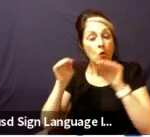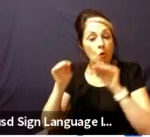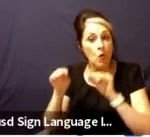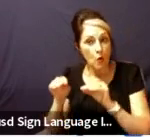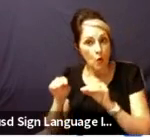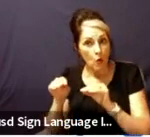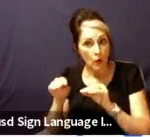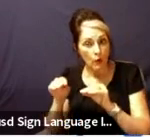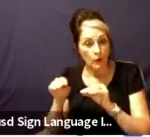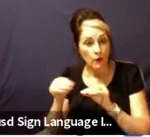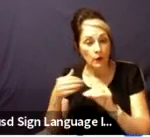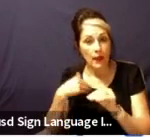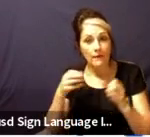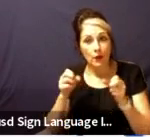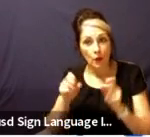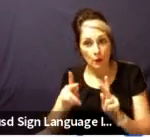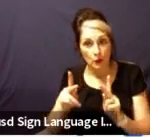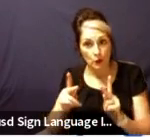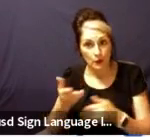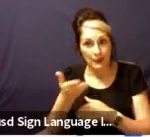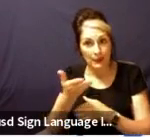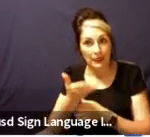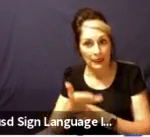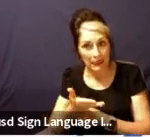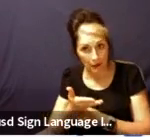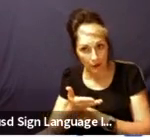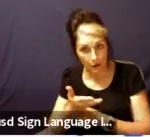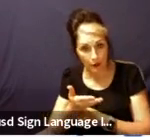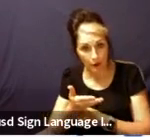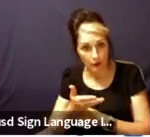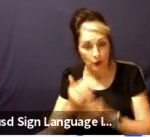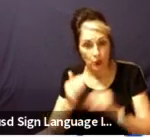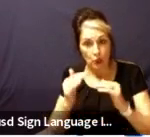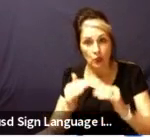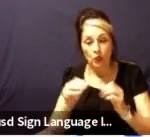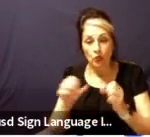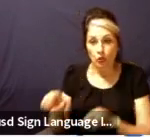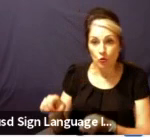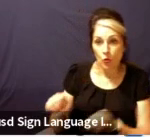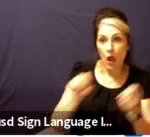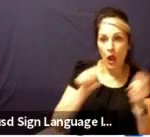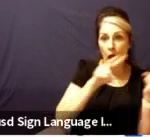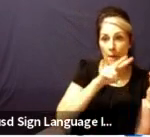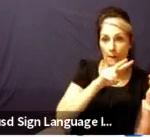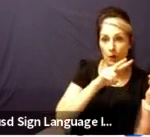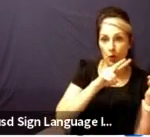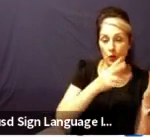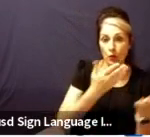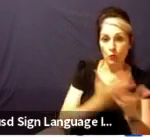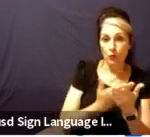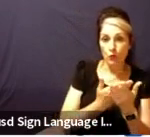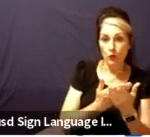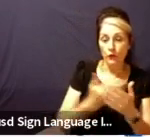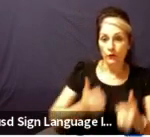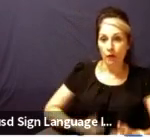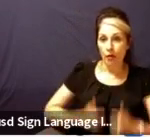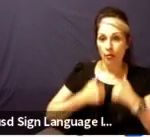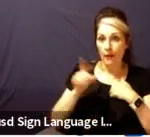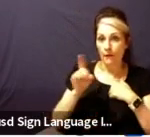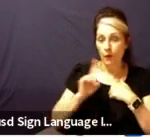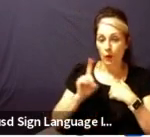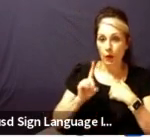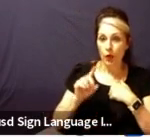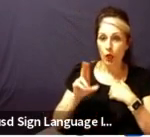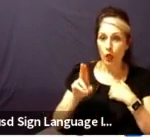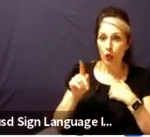you have an opportunity here to upload the proof of residency, your utility bill,